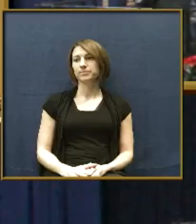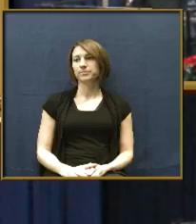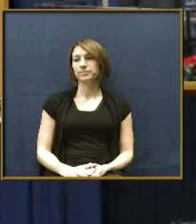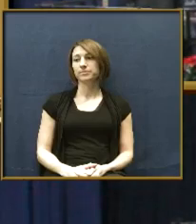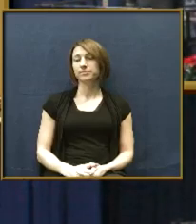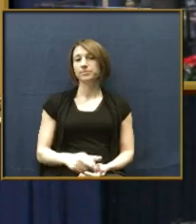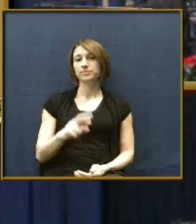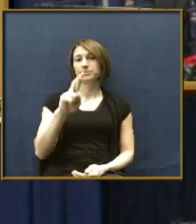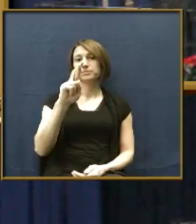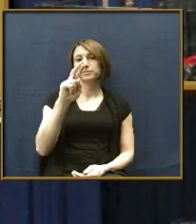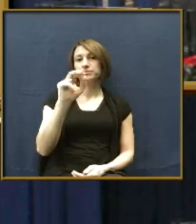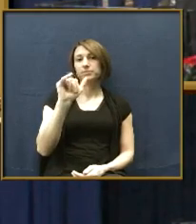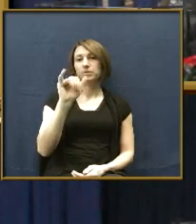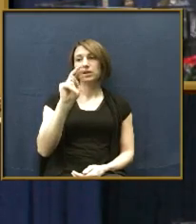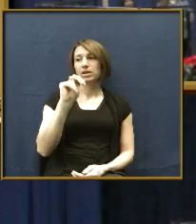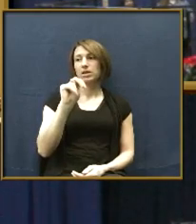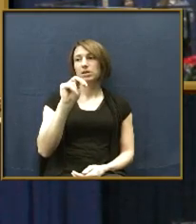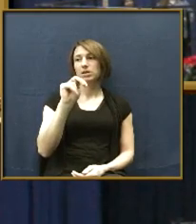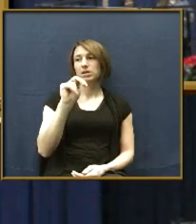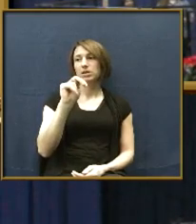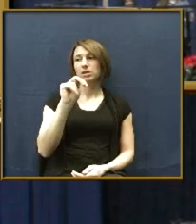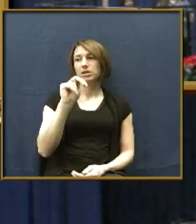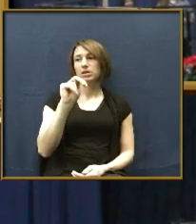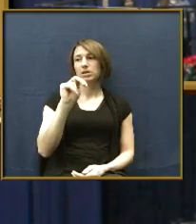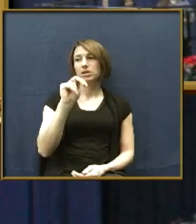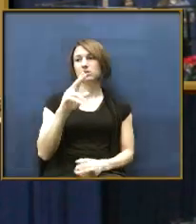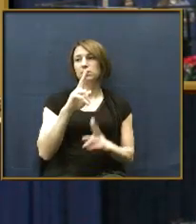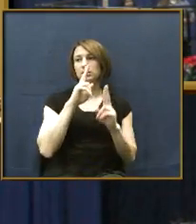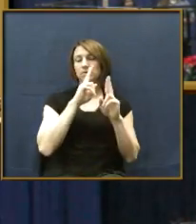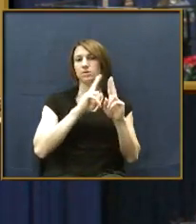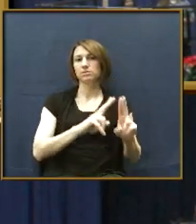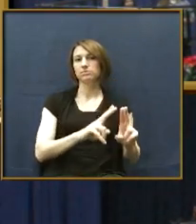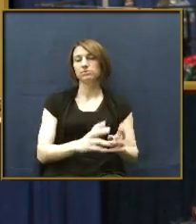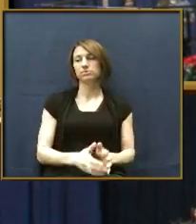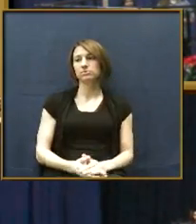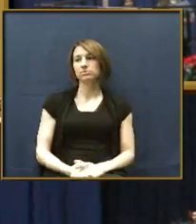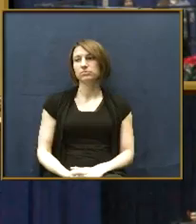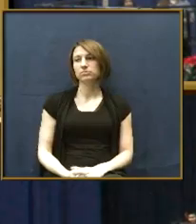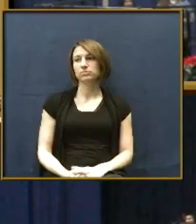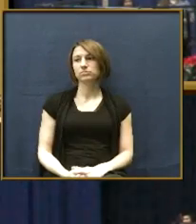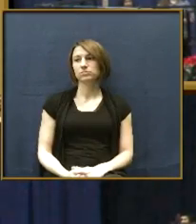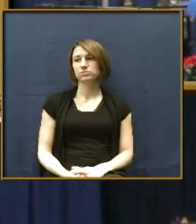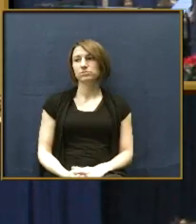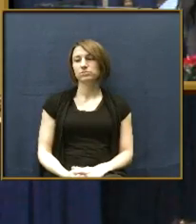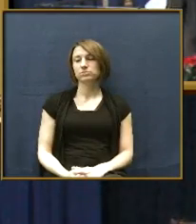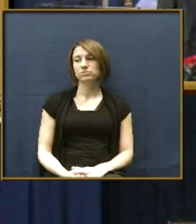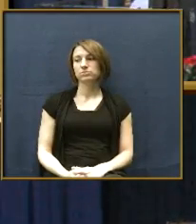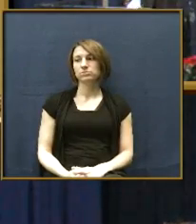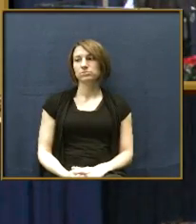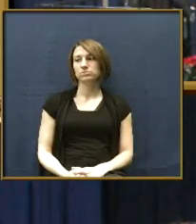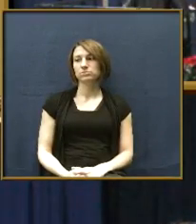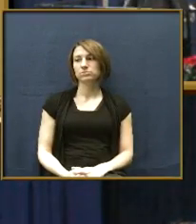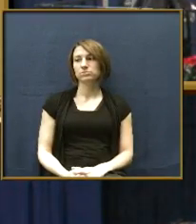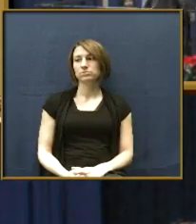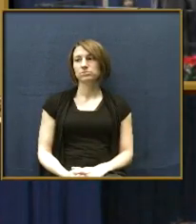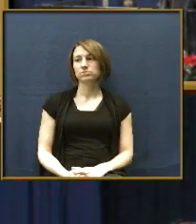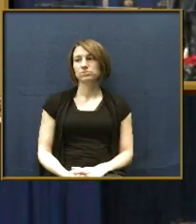Ryan Daniel Reed, summa cum laude, Alpha Phi Kappa Phi, High University Honors.